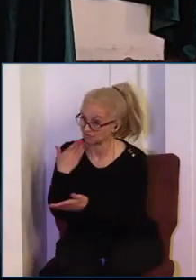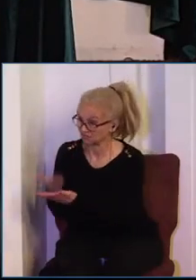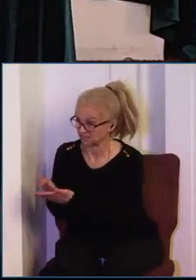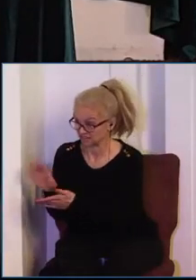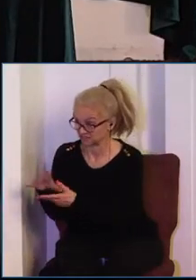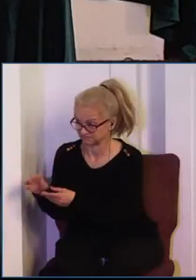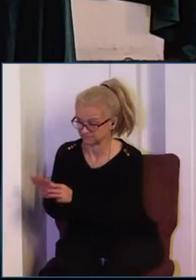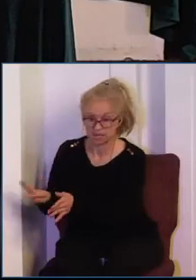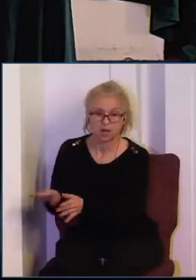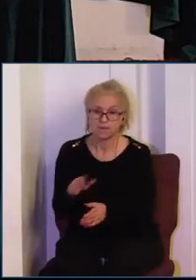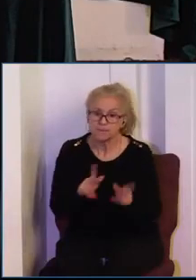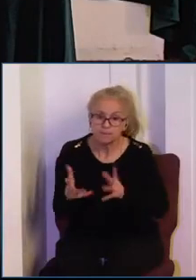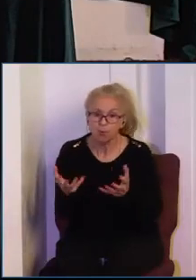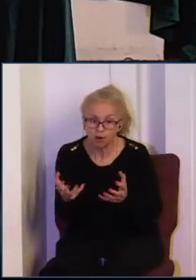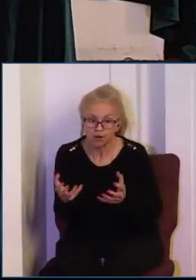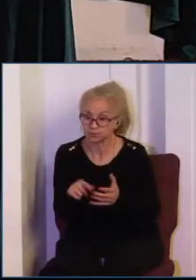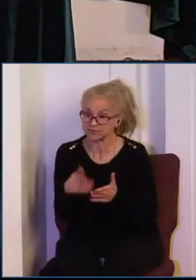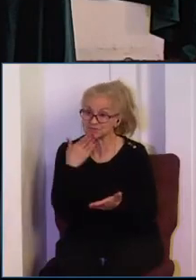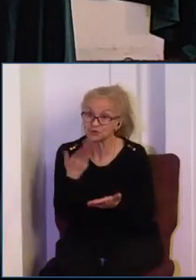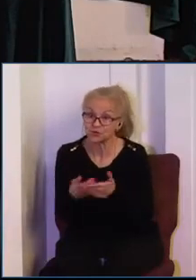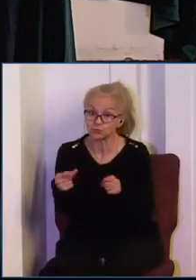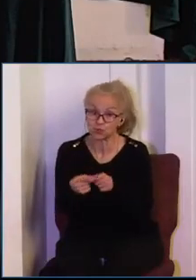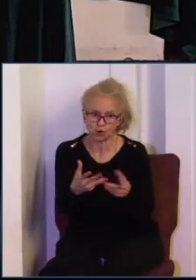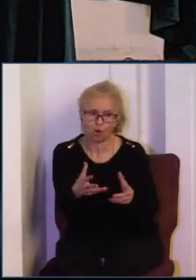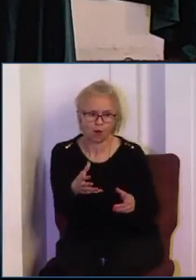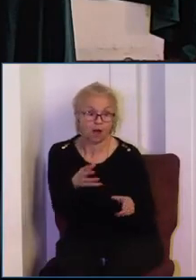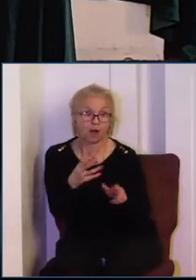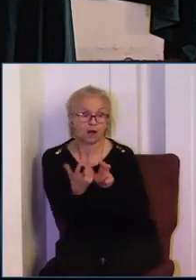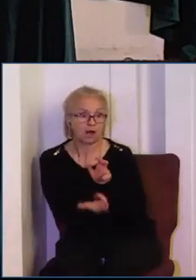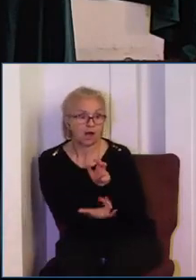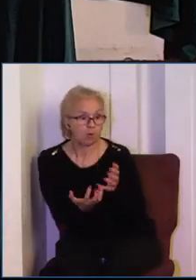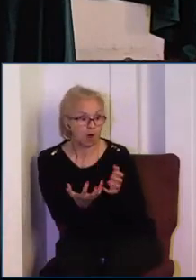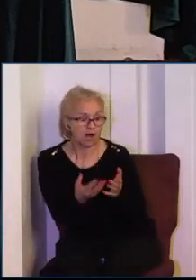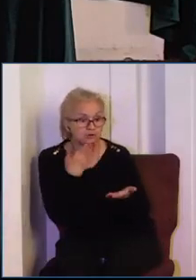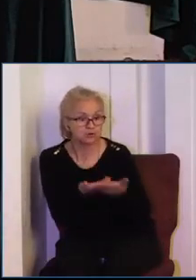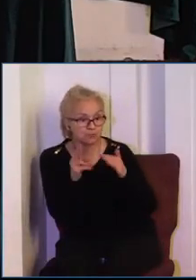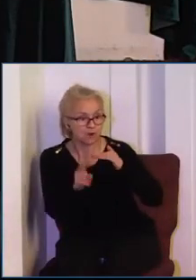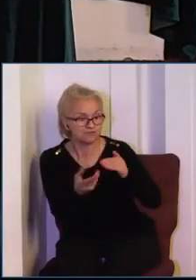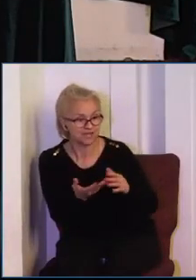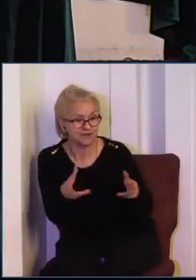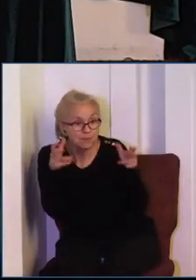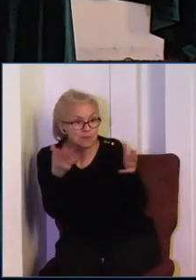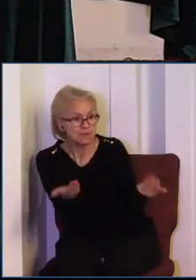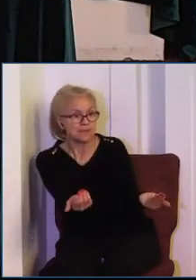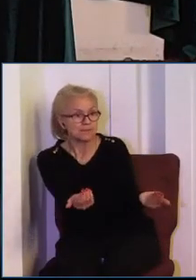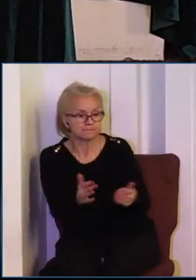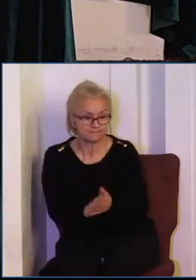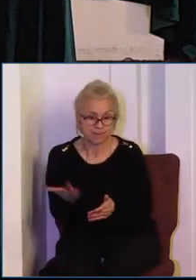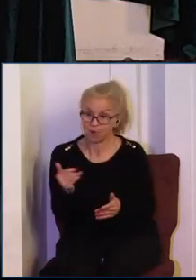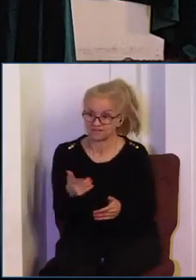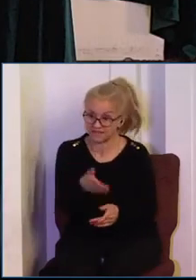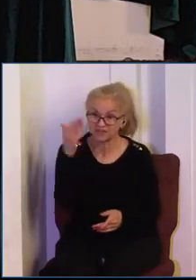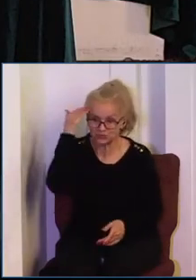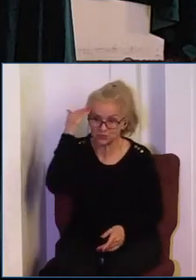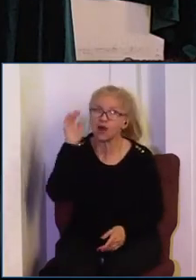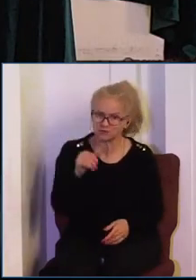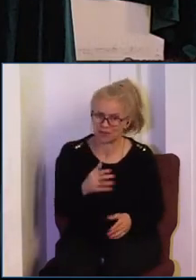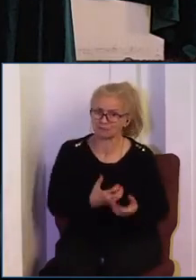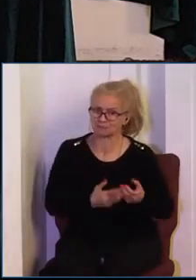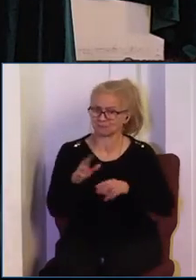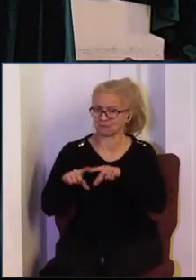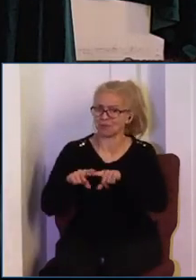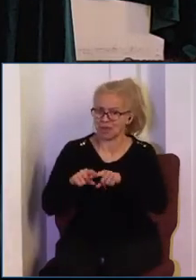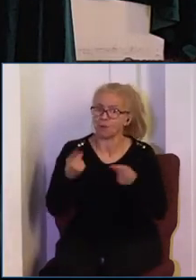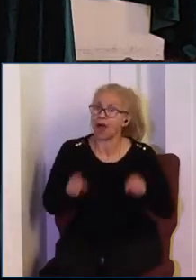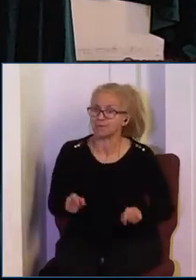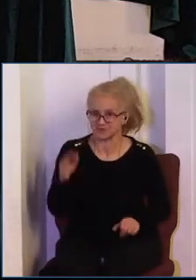But people wanted, when it was a good word, they really wanted a good prophecy from Elijah because they knew they could count on it coming to